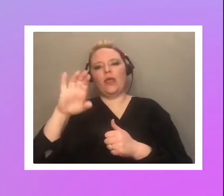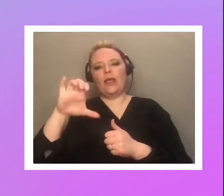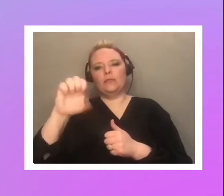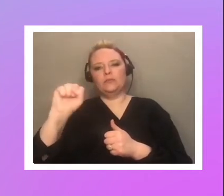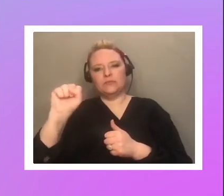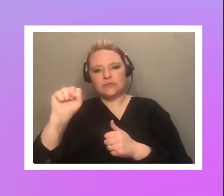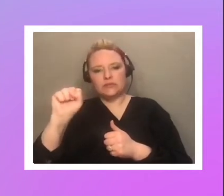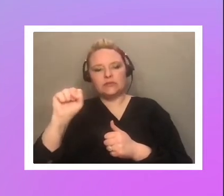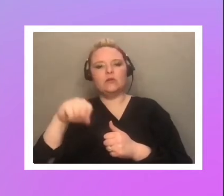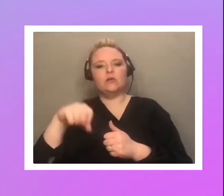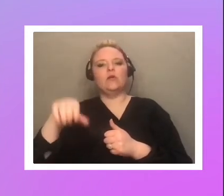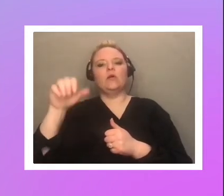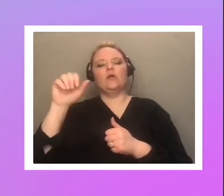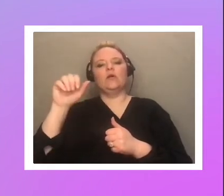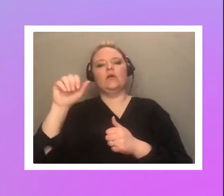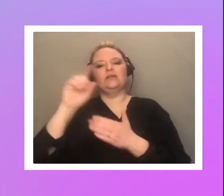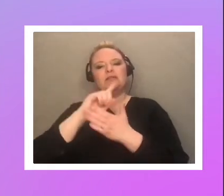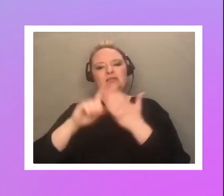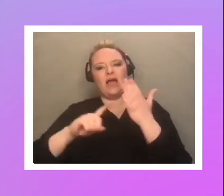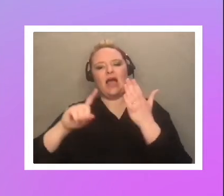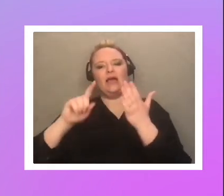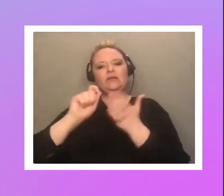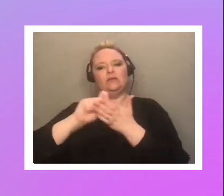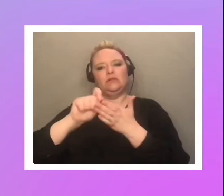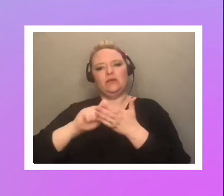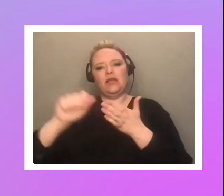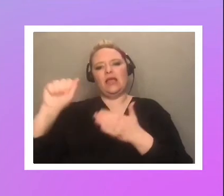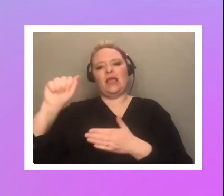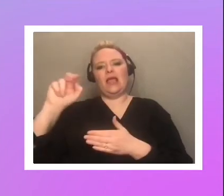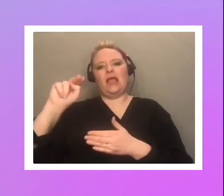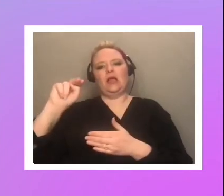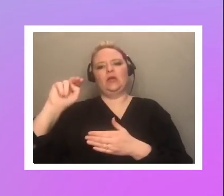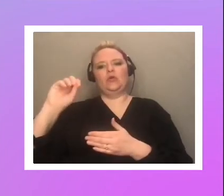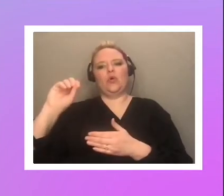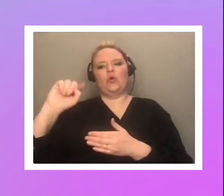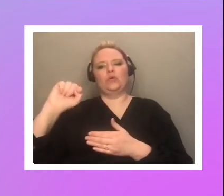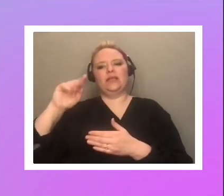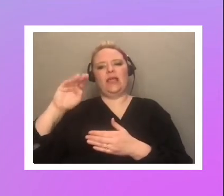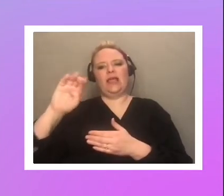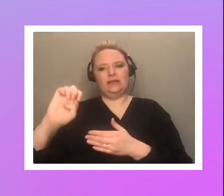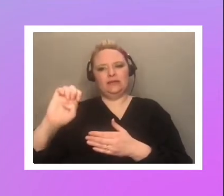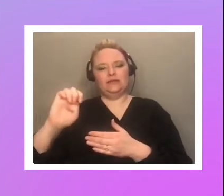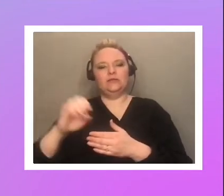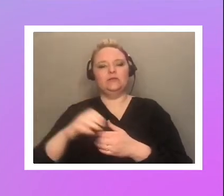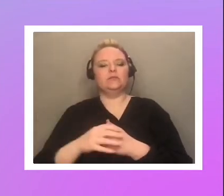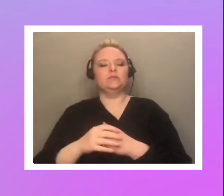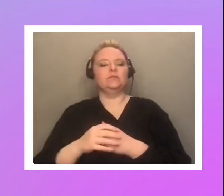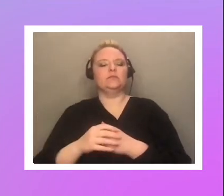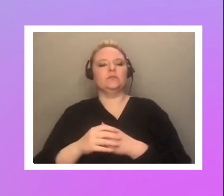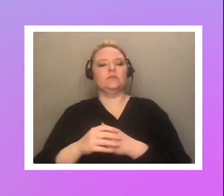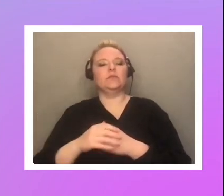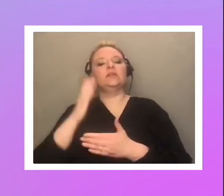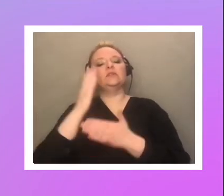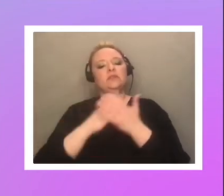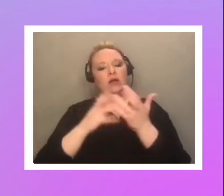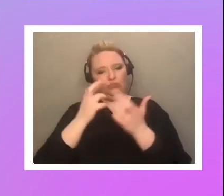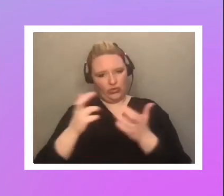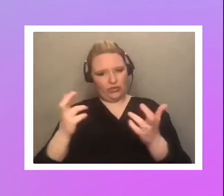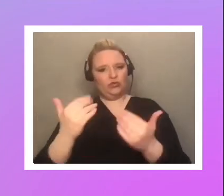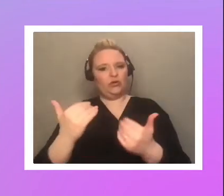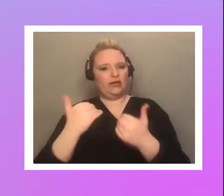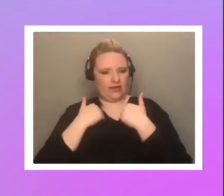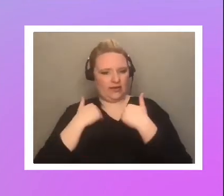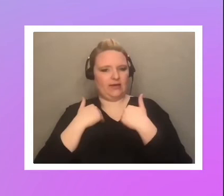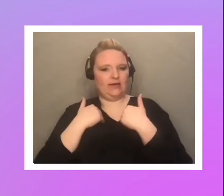and the annotated designs even. I have some resources for